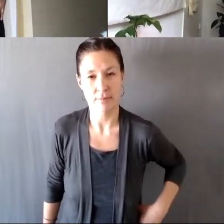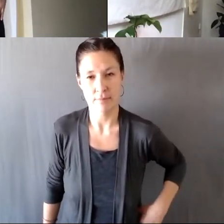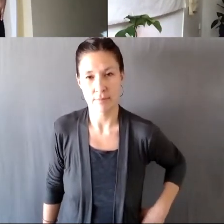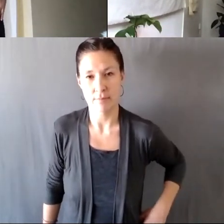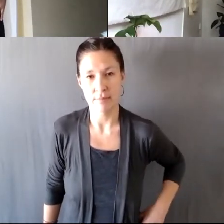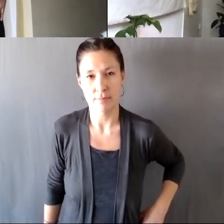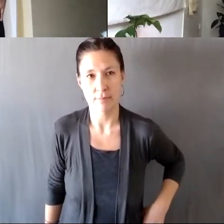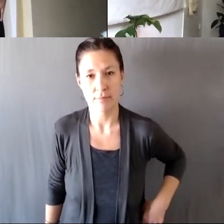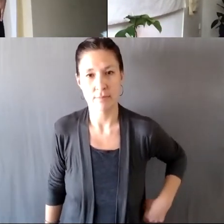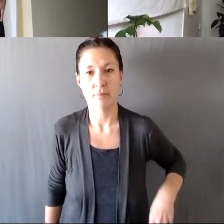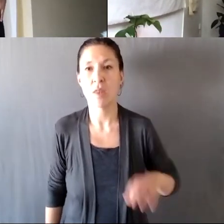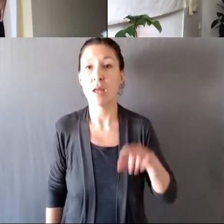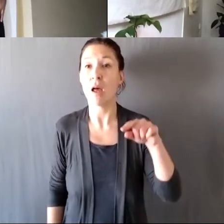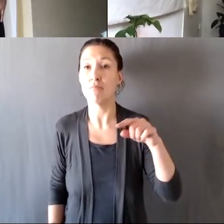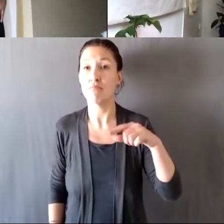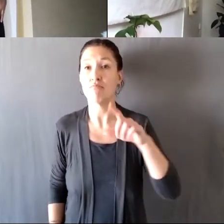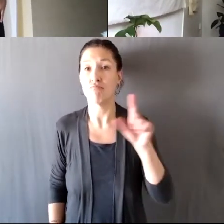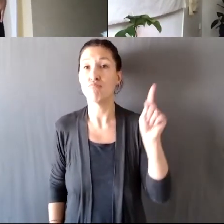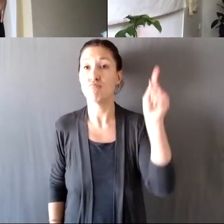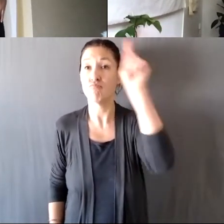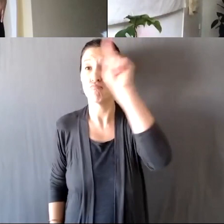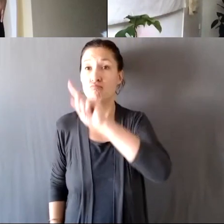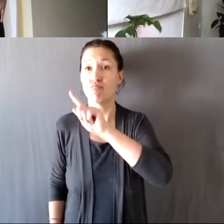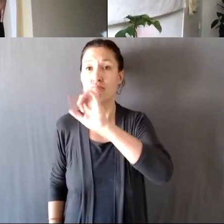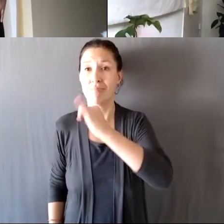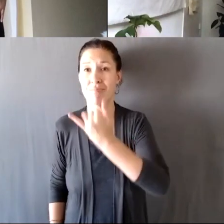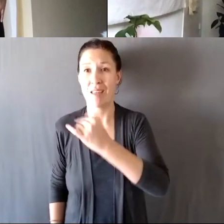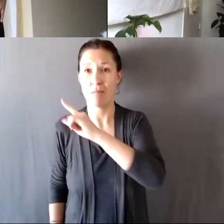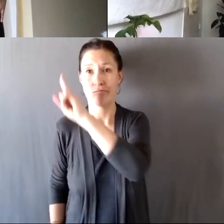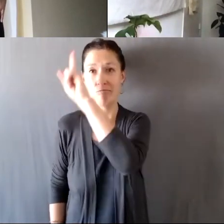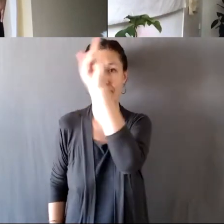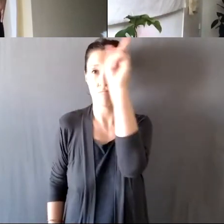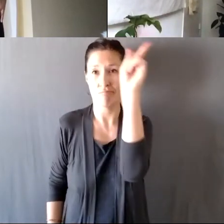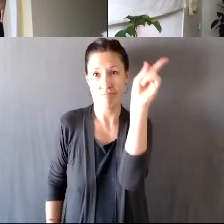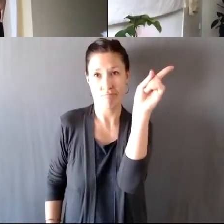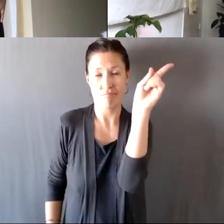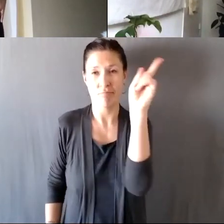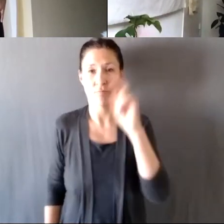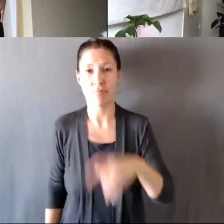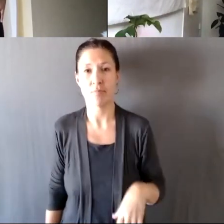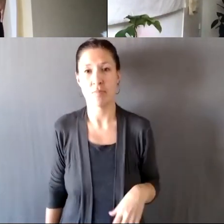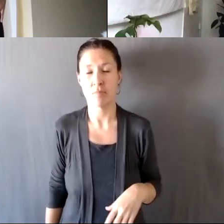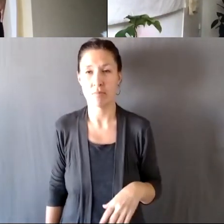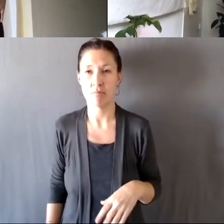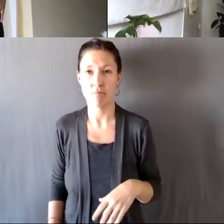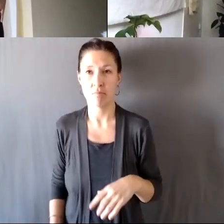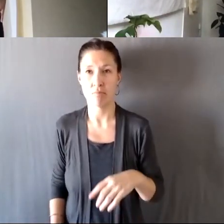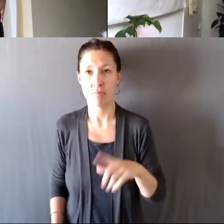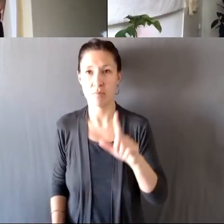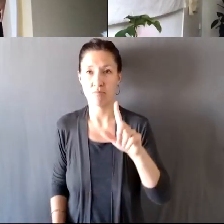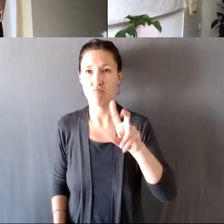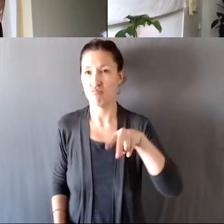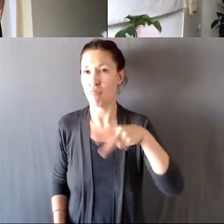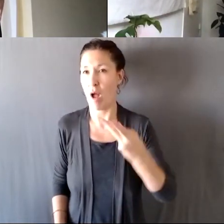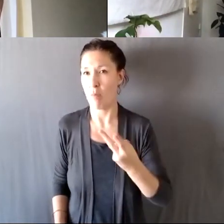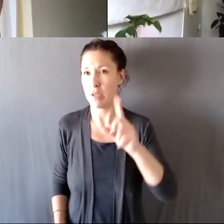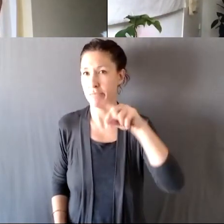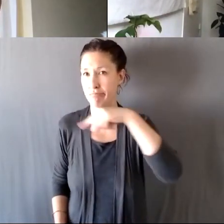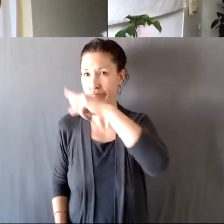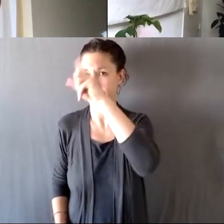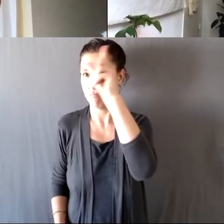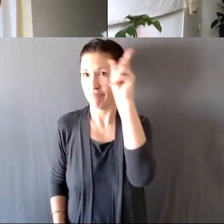And reverse. So moving up along the other wall, leaning with